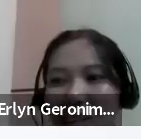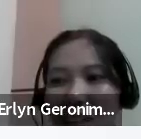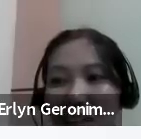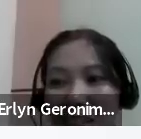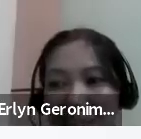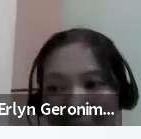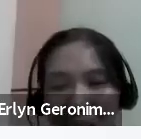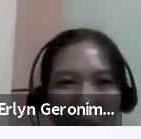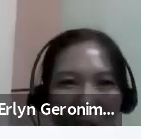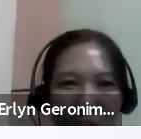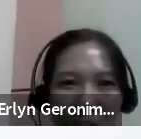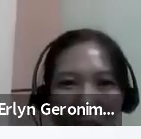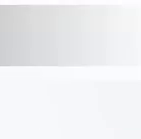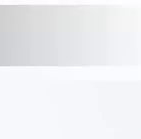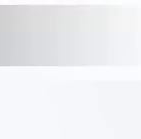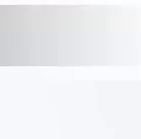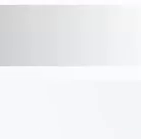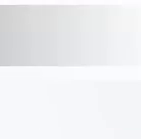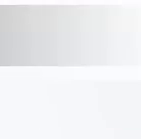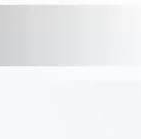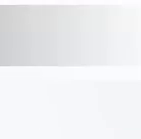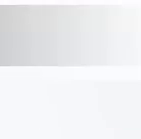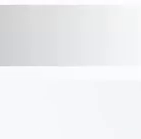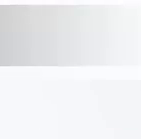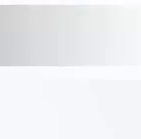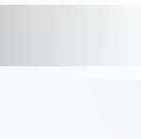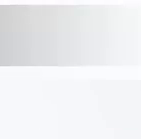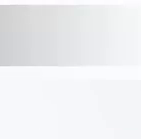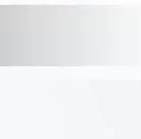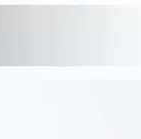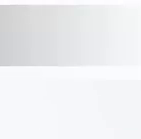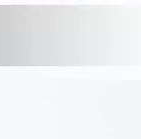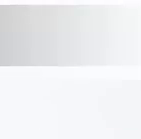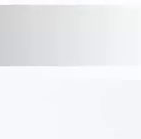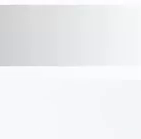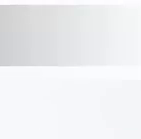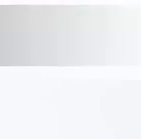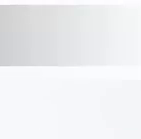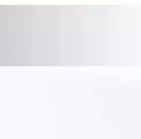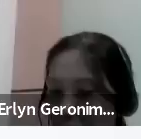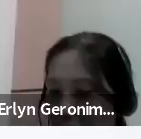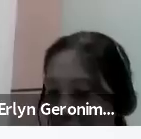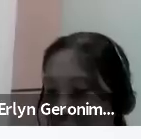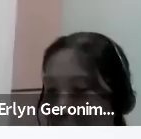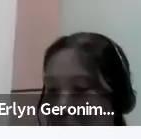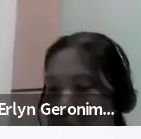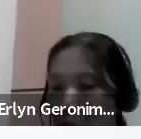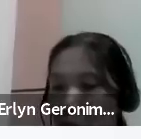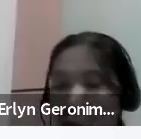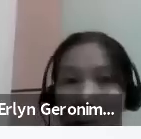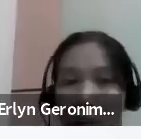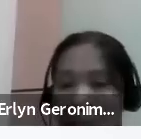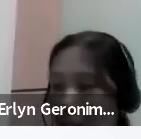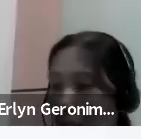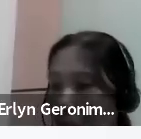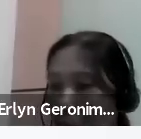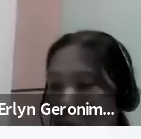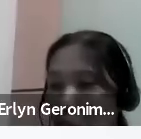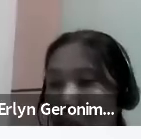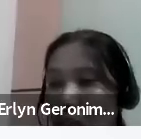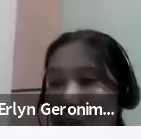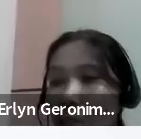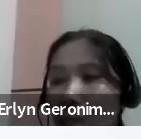and as a great teacher in the new and better normal. For our viewers, you may send your comments